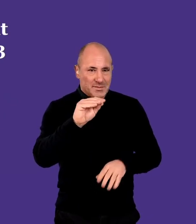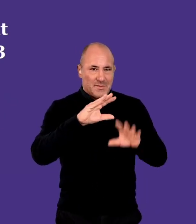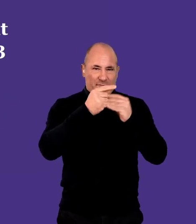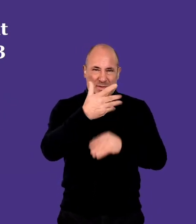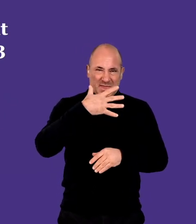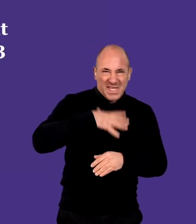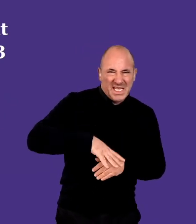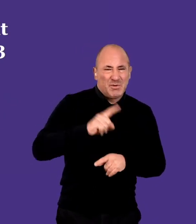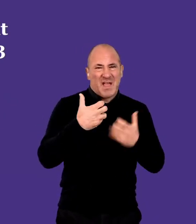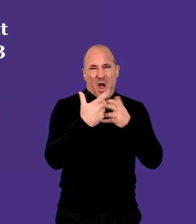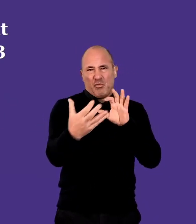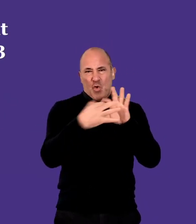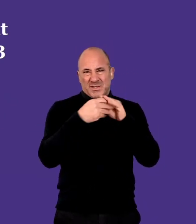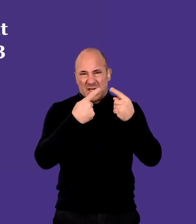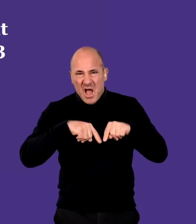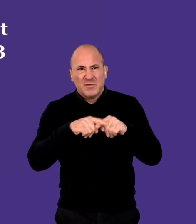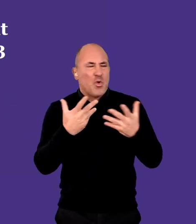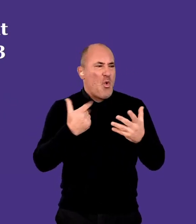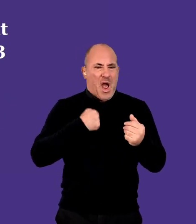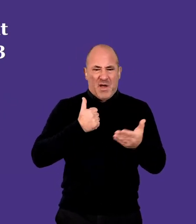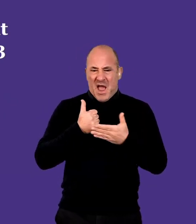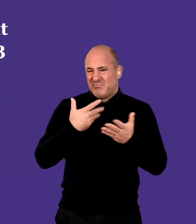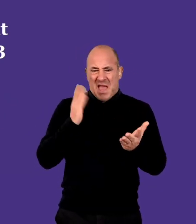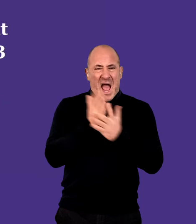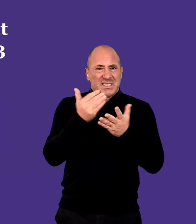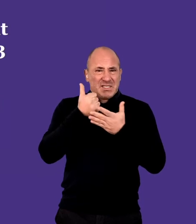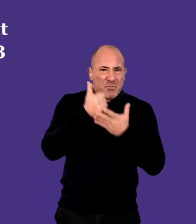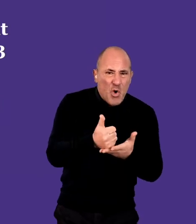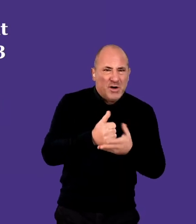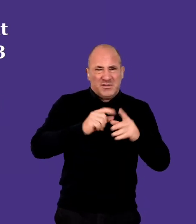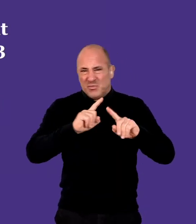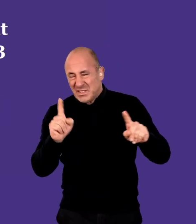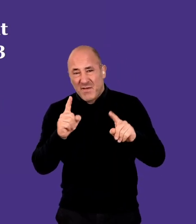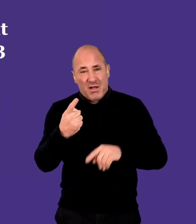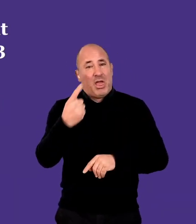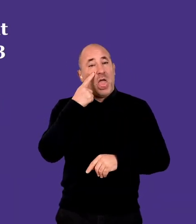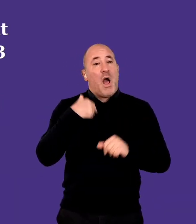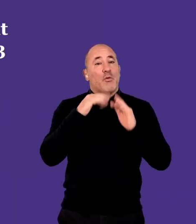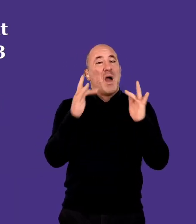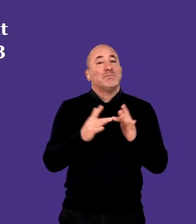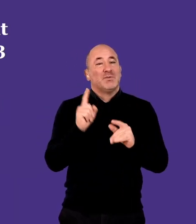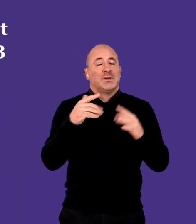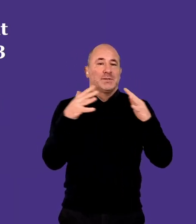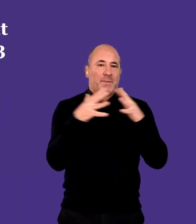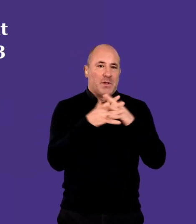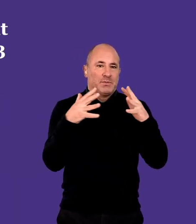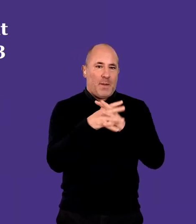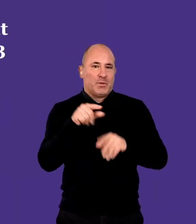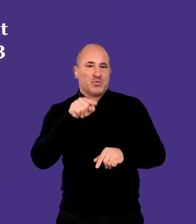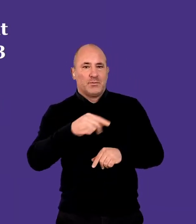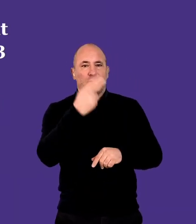that everything you need, including ways to get in touch with us and to find out more about our Access Support offer, can be found on